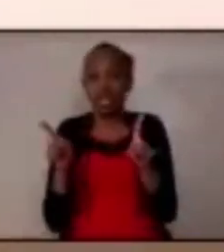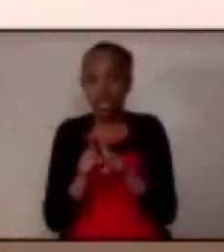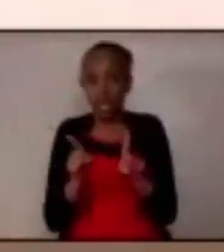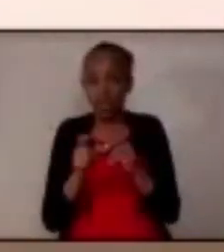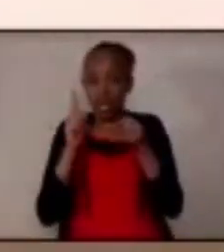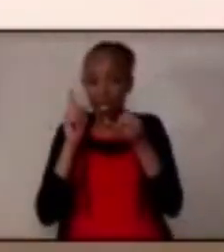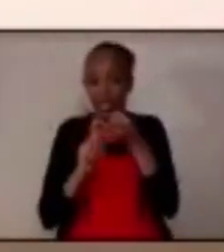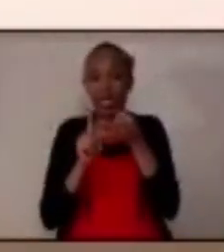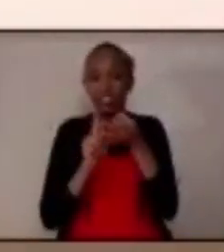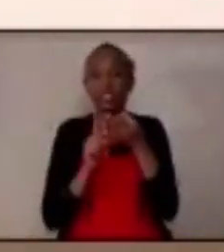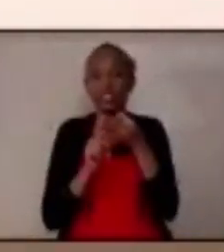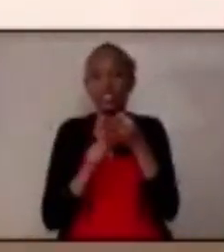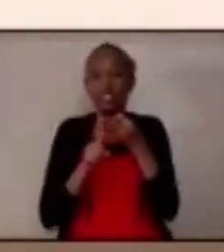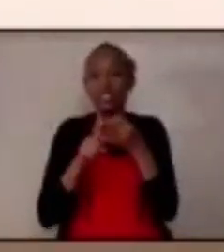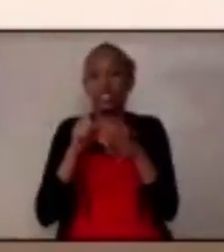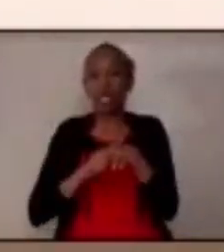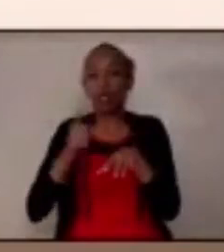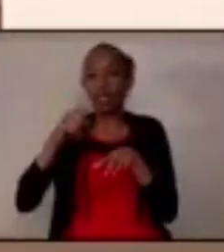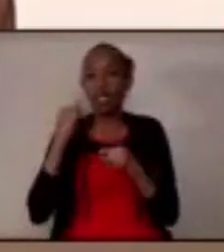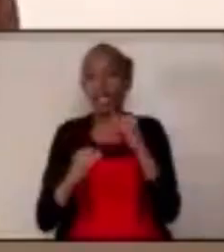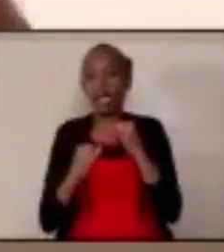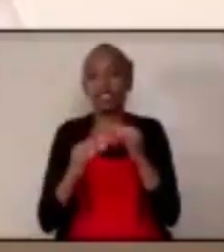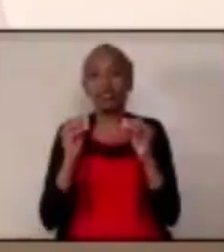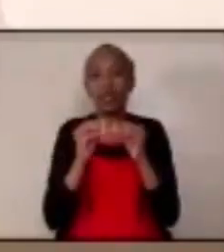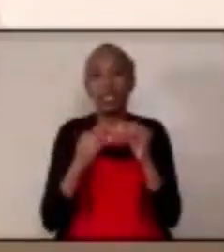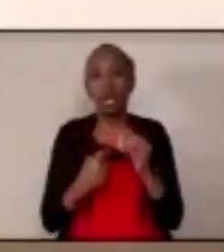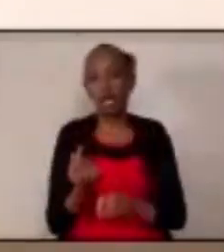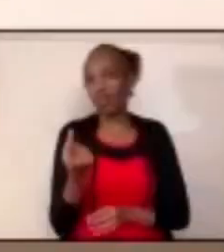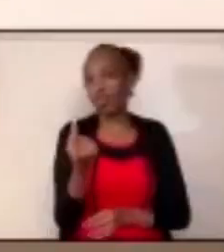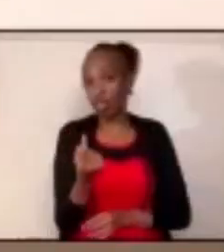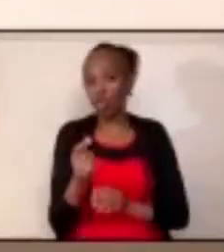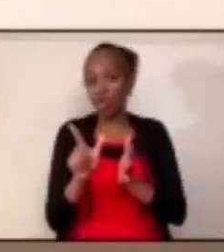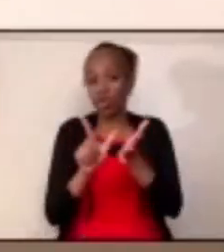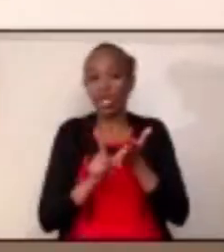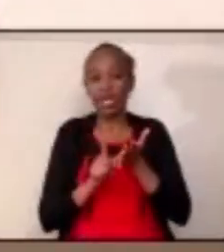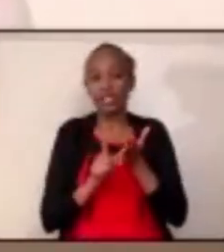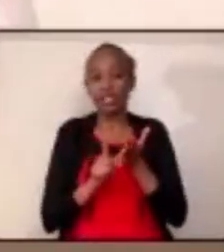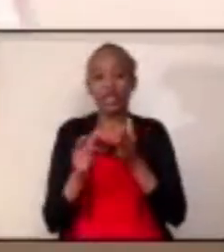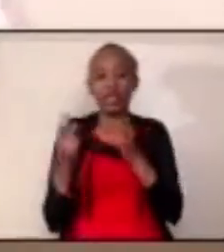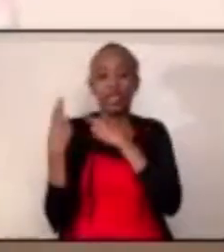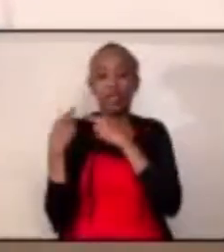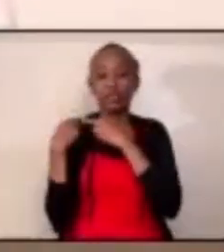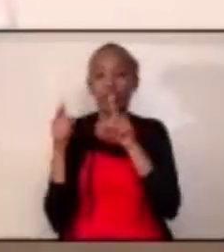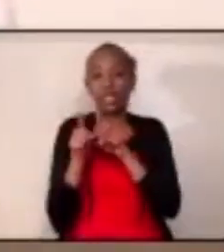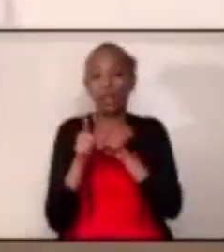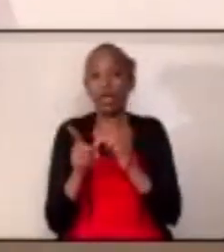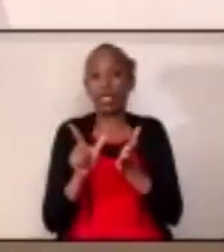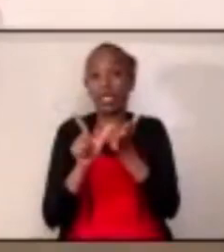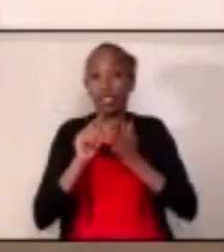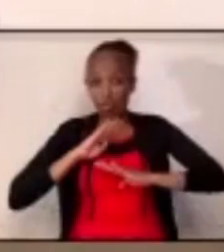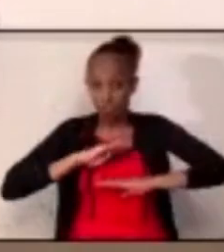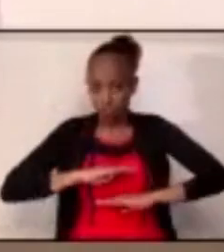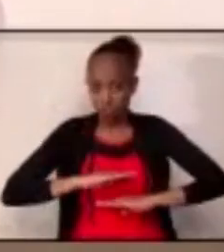third, when we last met, there were very few debt initiatives or debt relief